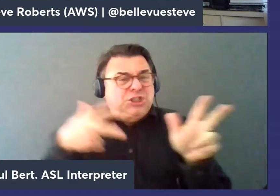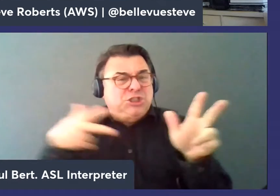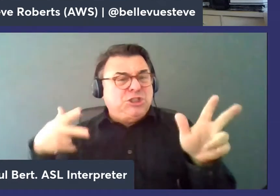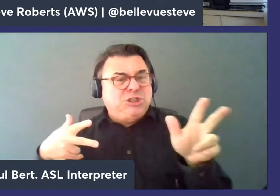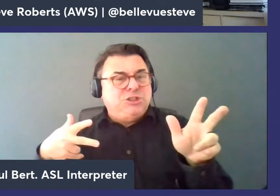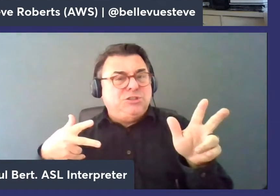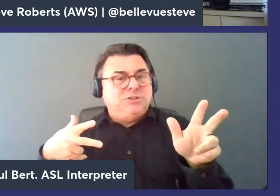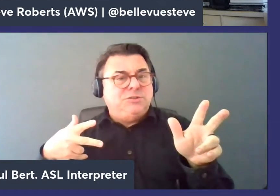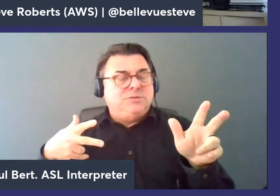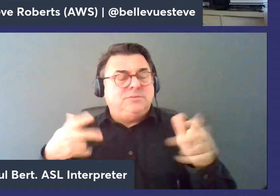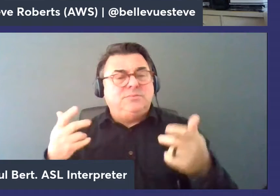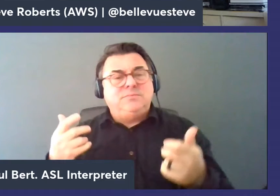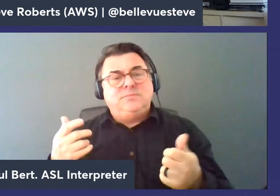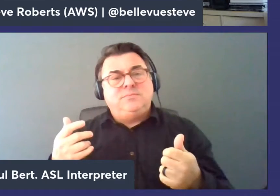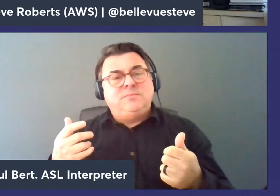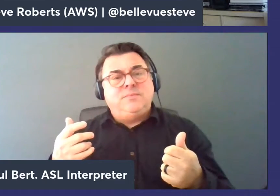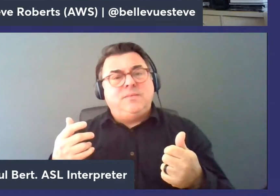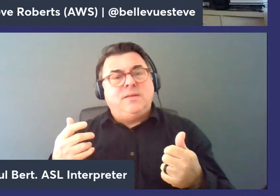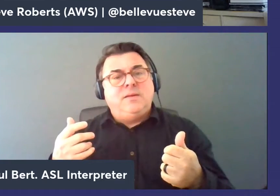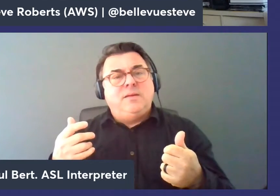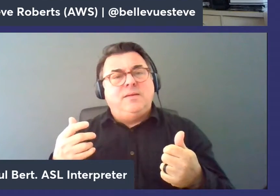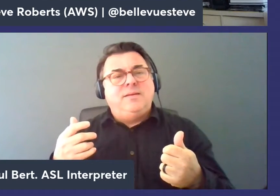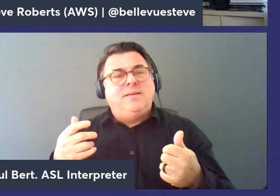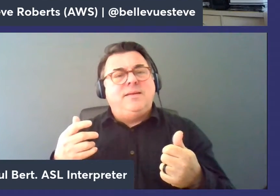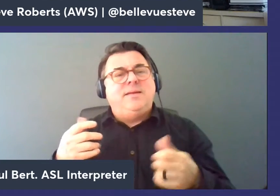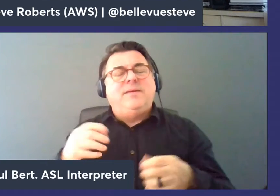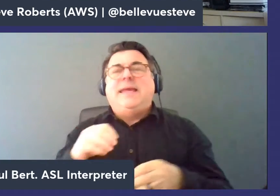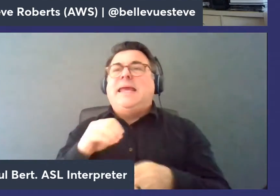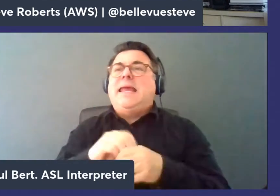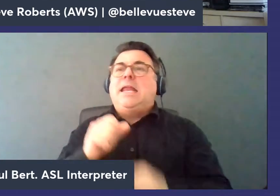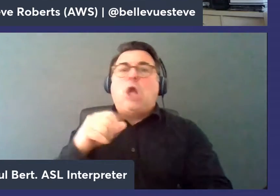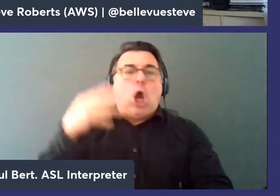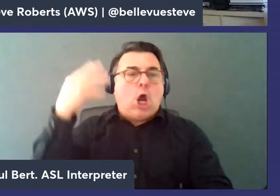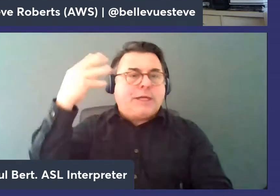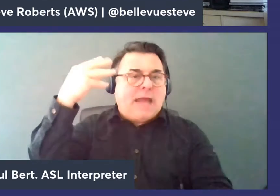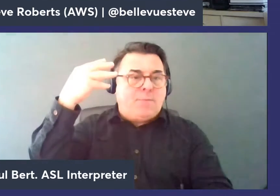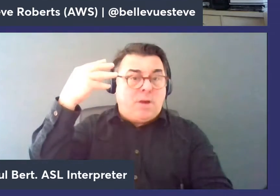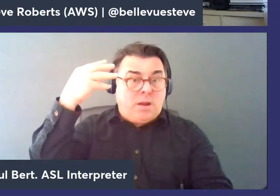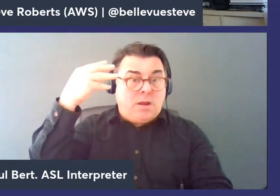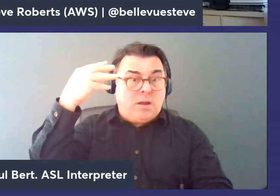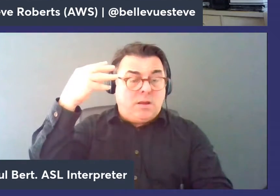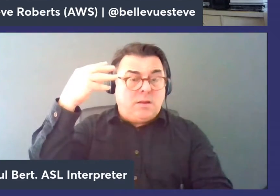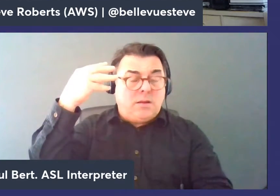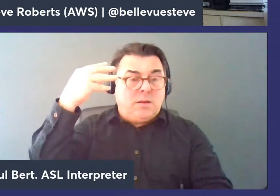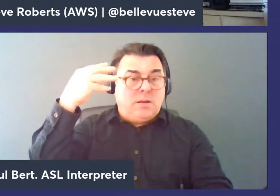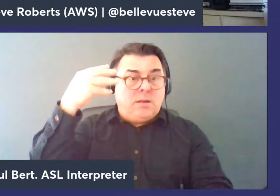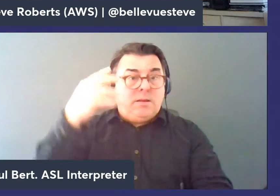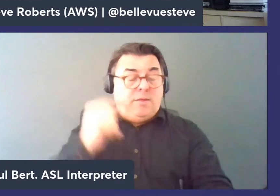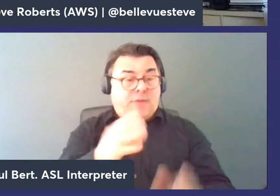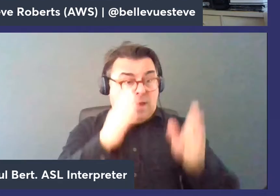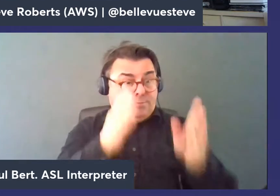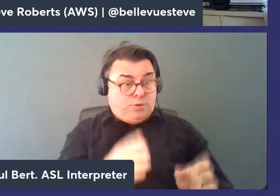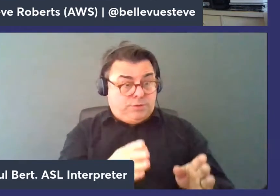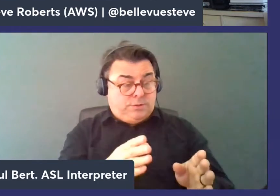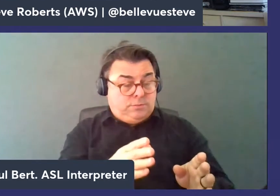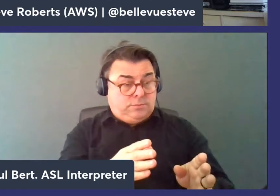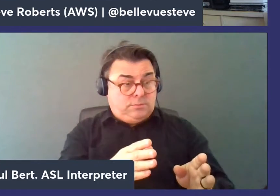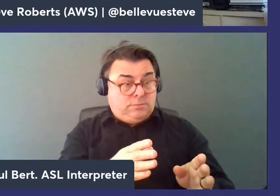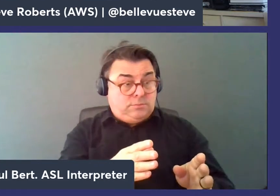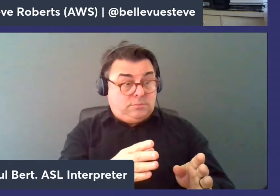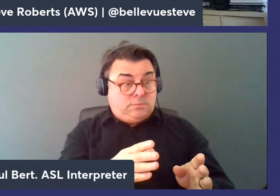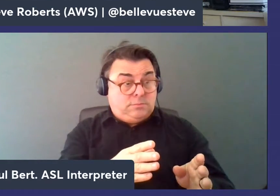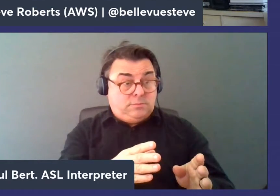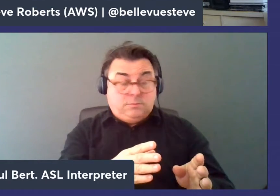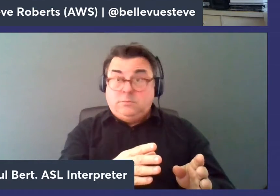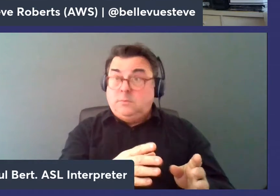those in car, in cab cameras. We can actually determine, is the driver the person